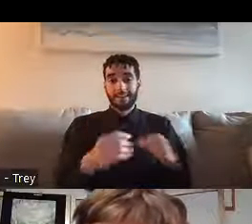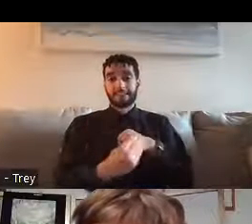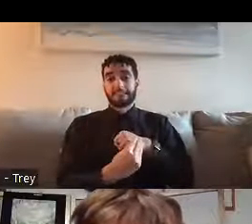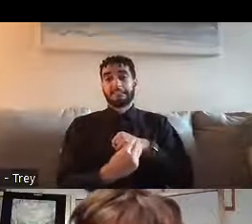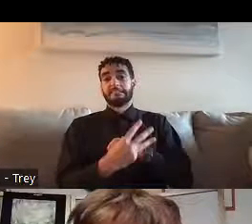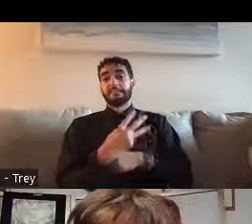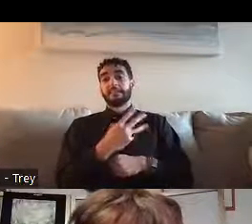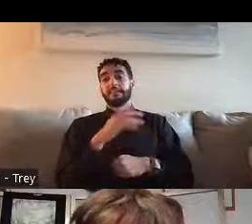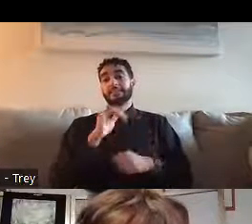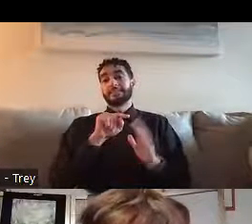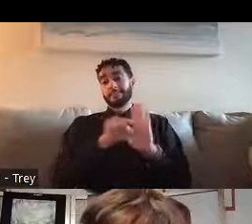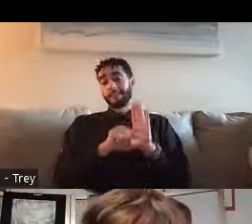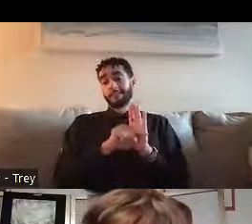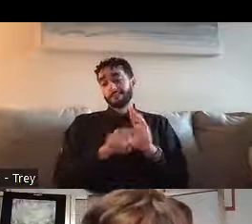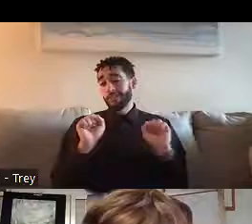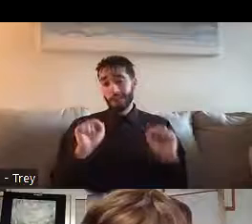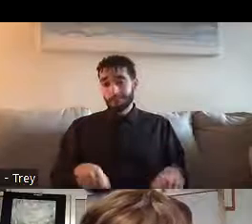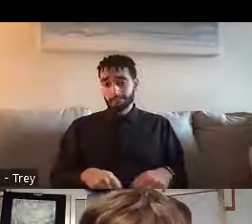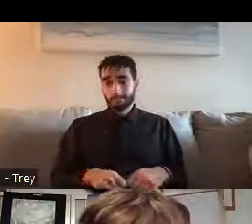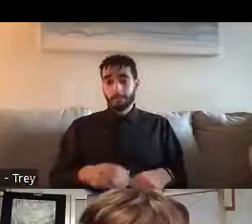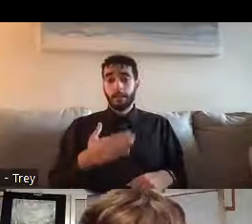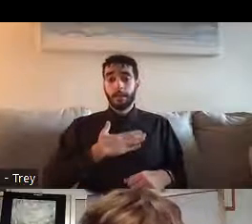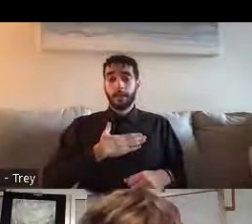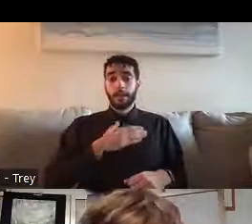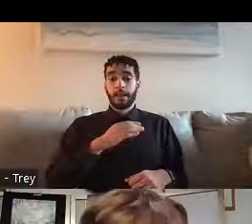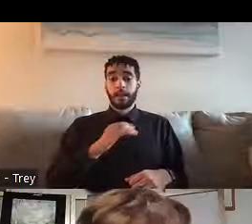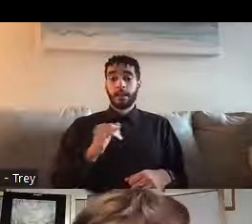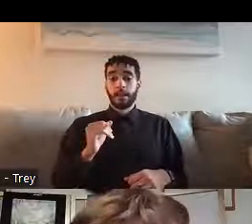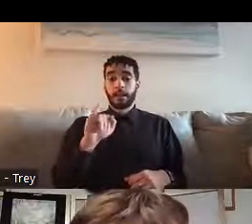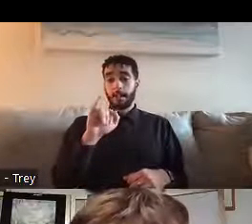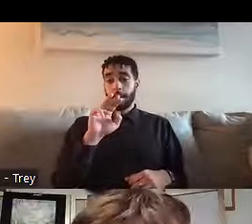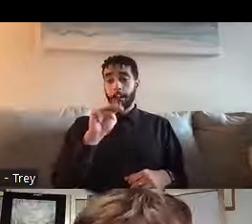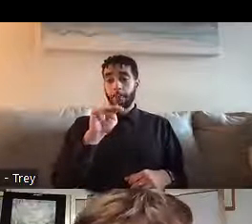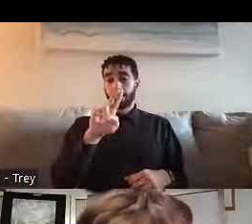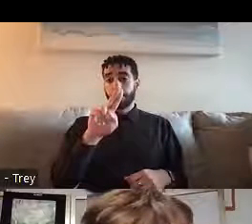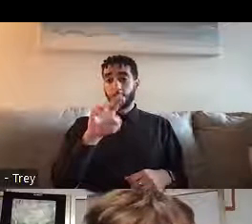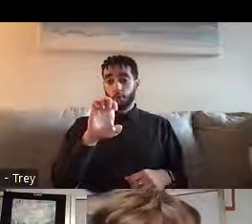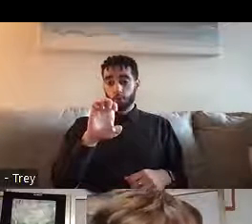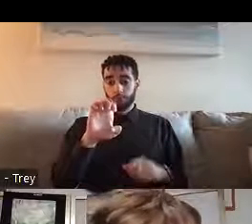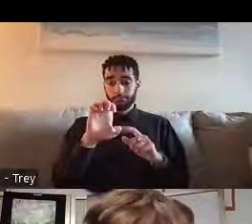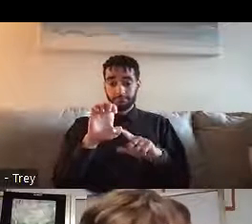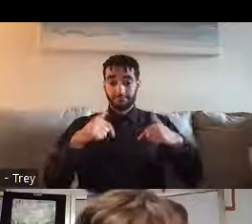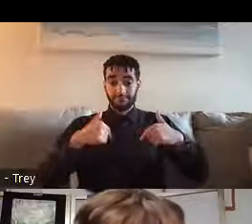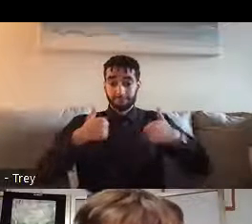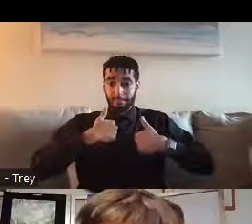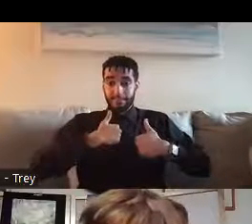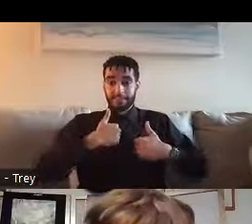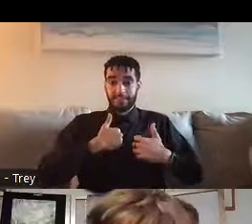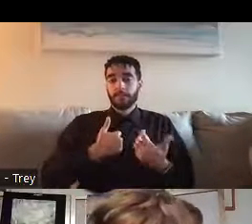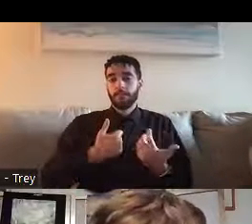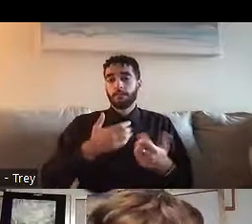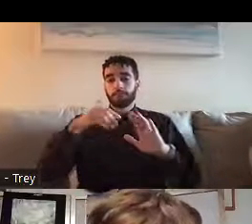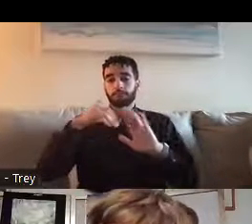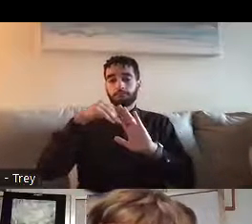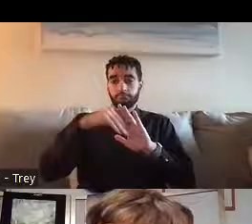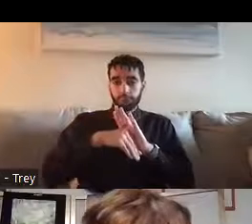literature. One is compromised immune system. Caregivers take longer to heal from colds and flu and things of